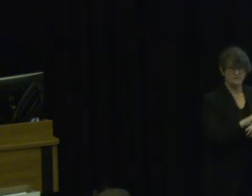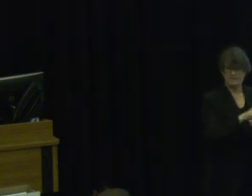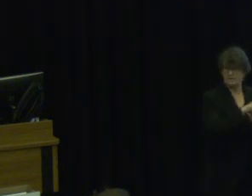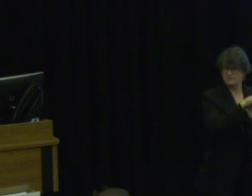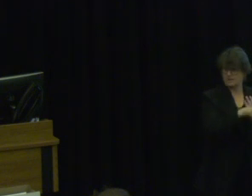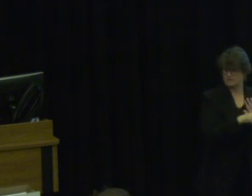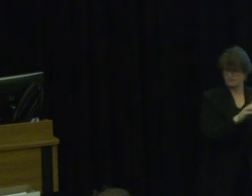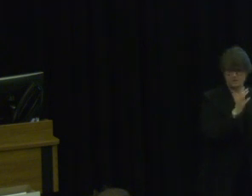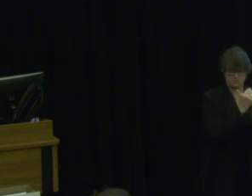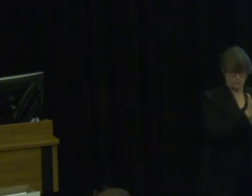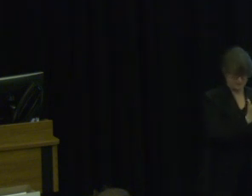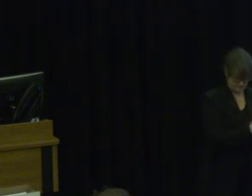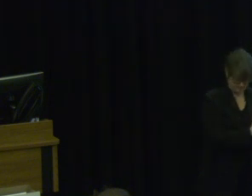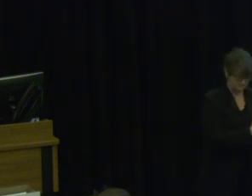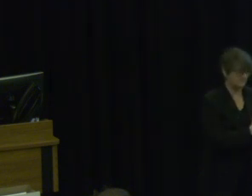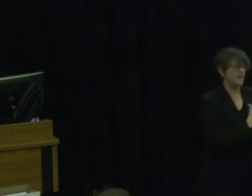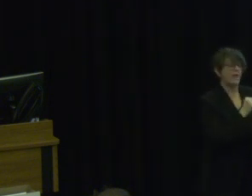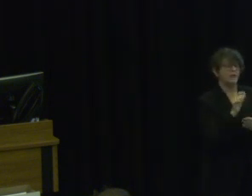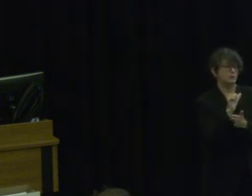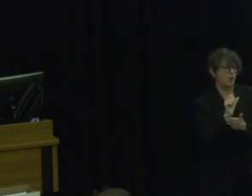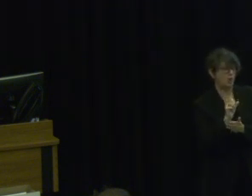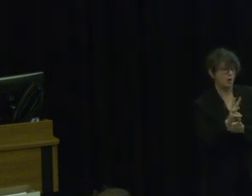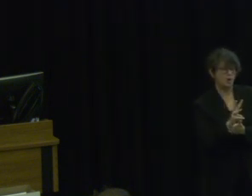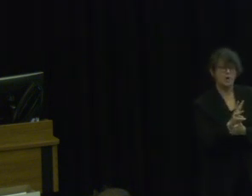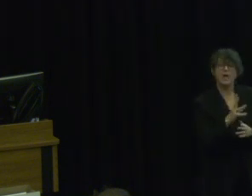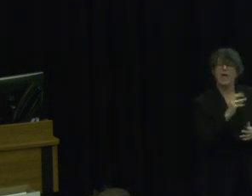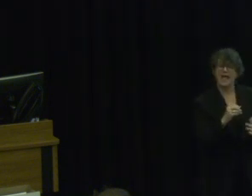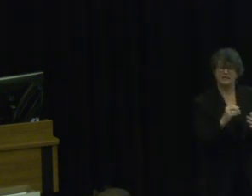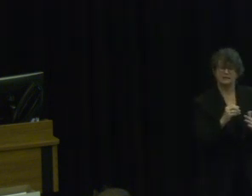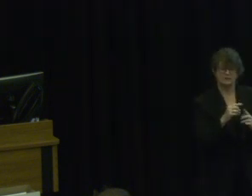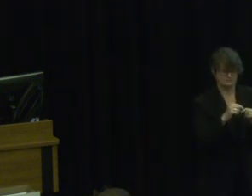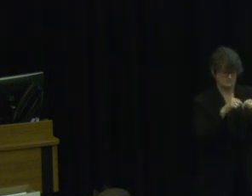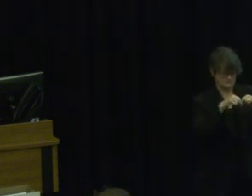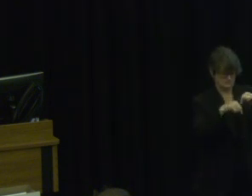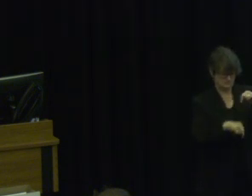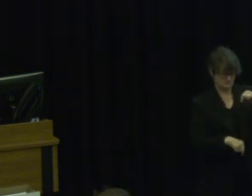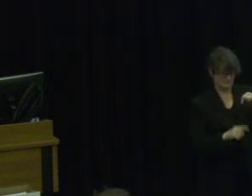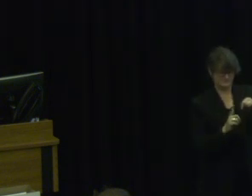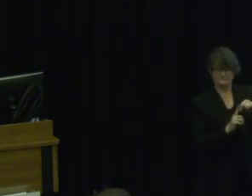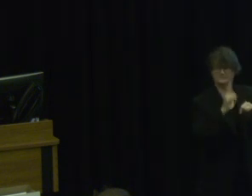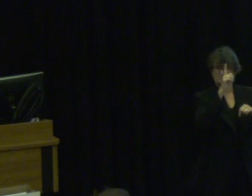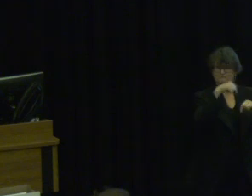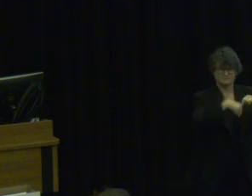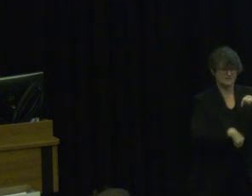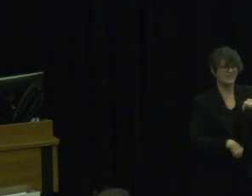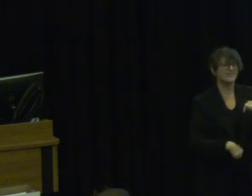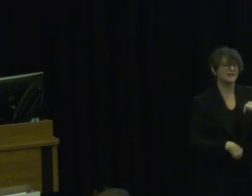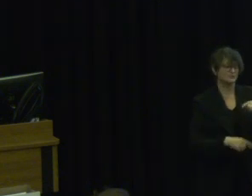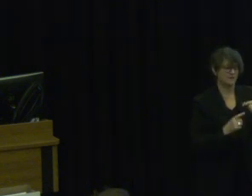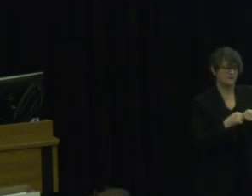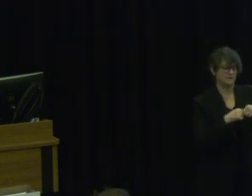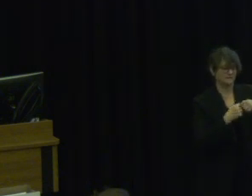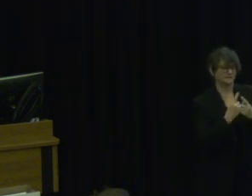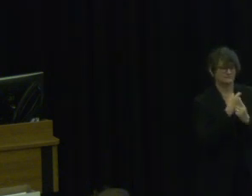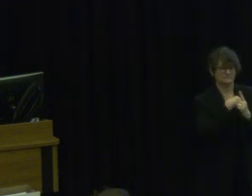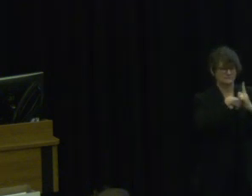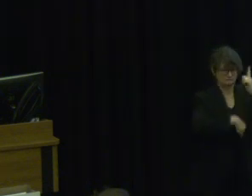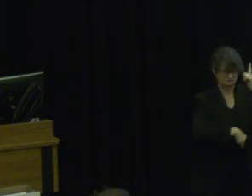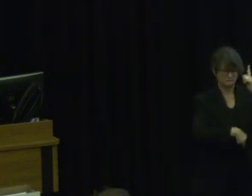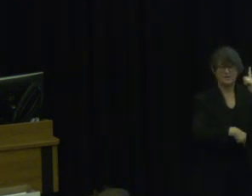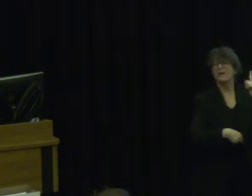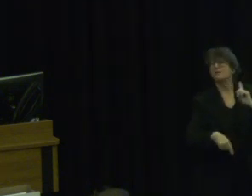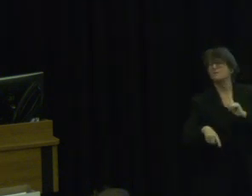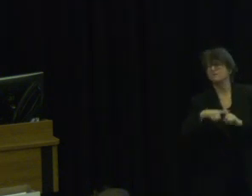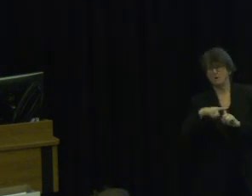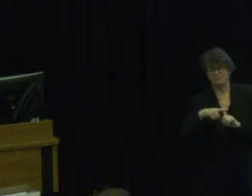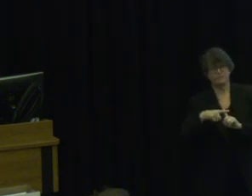courses. But in addition, it's extending downwards with now an undergraduate major in